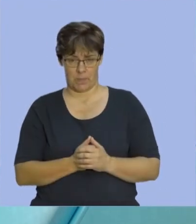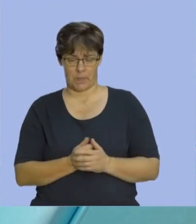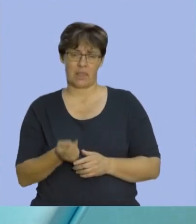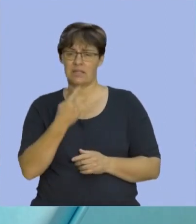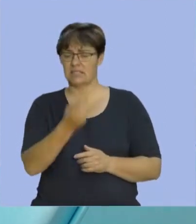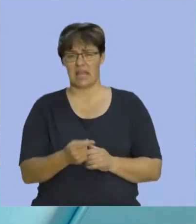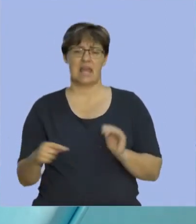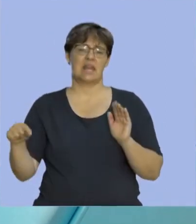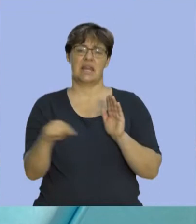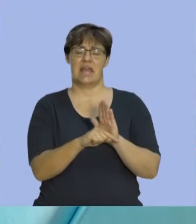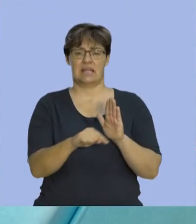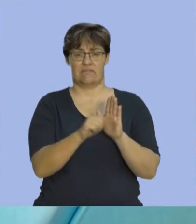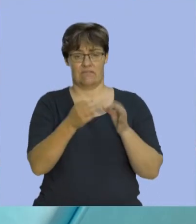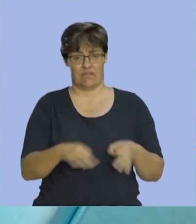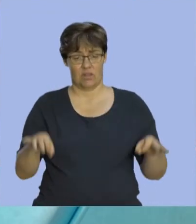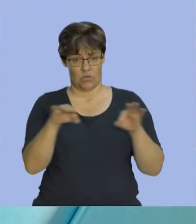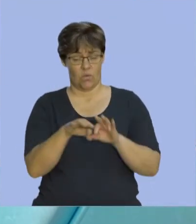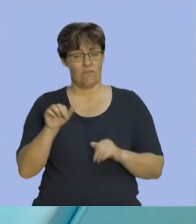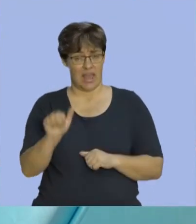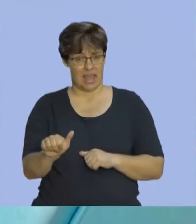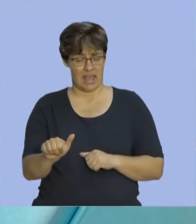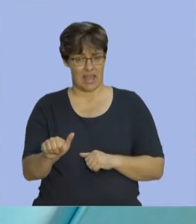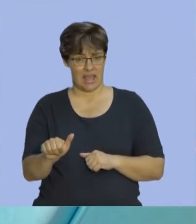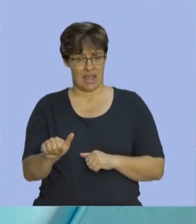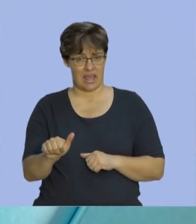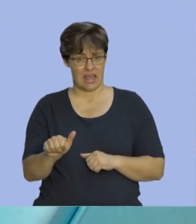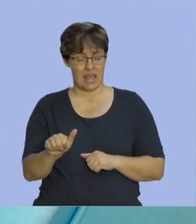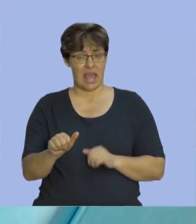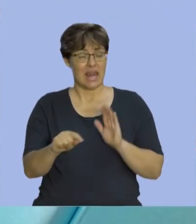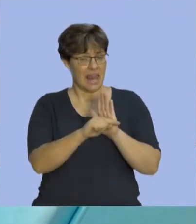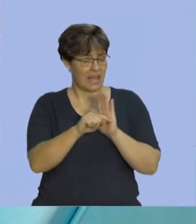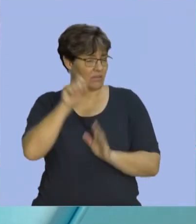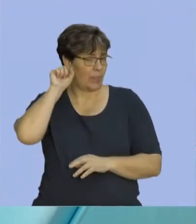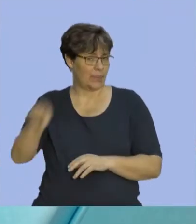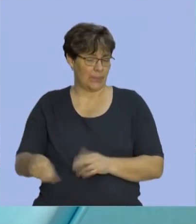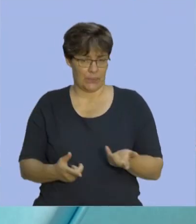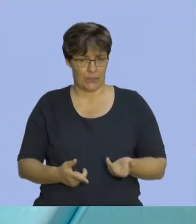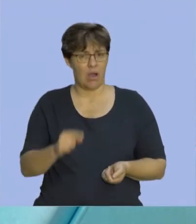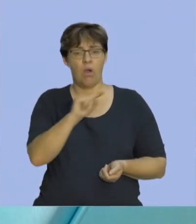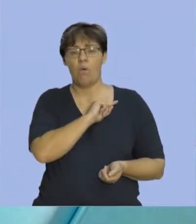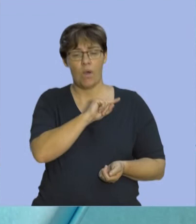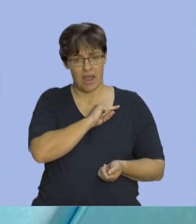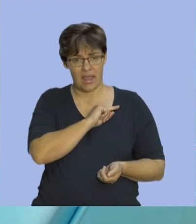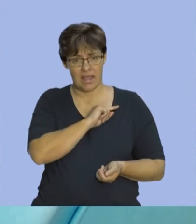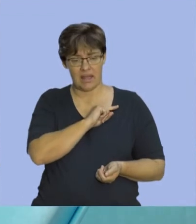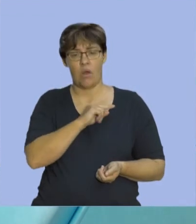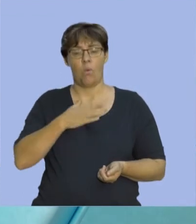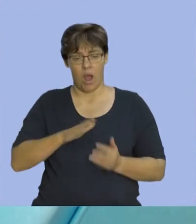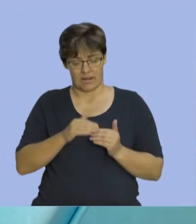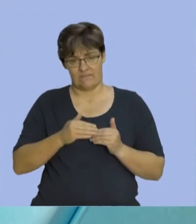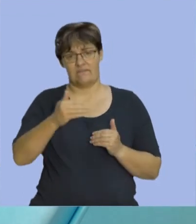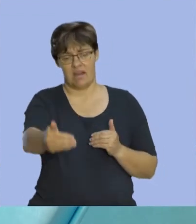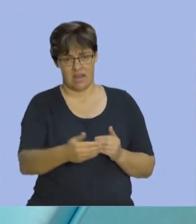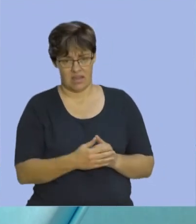give you a negative value of a, you disregard the negative. Why? Because we only want distance. So